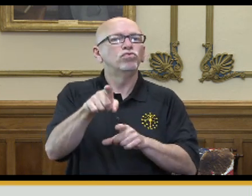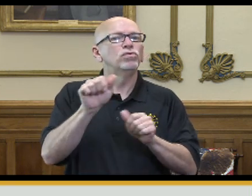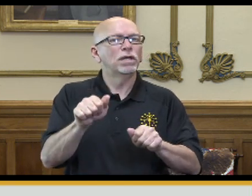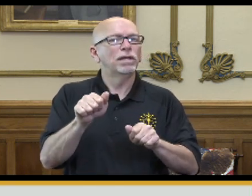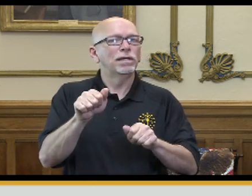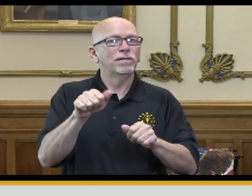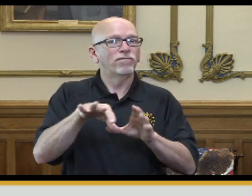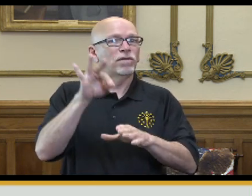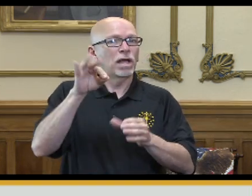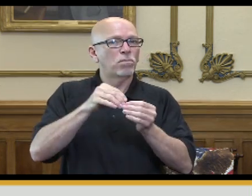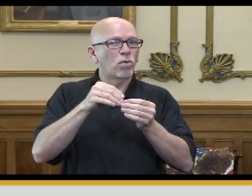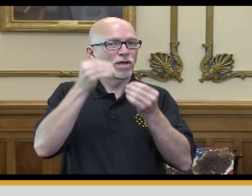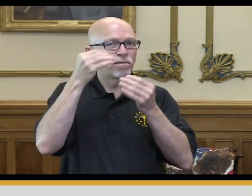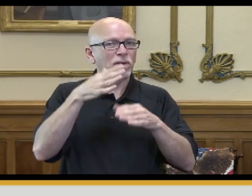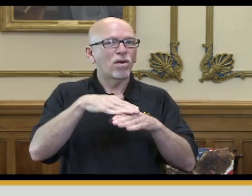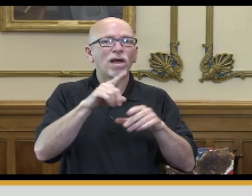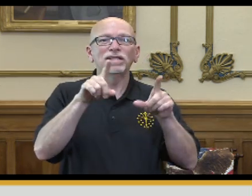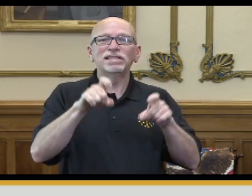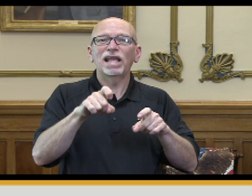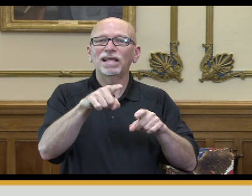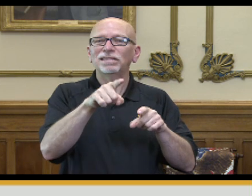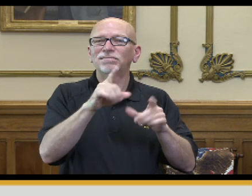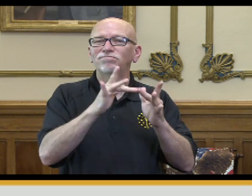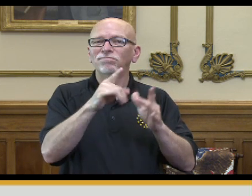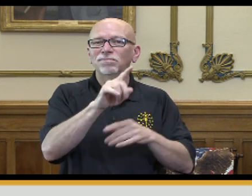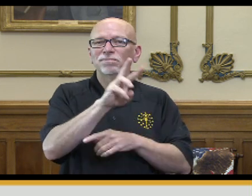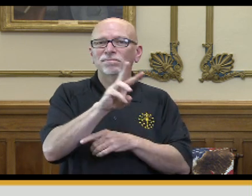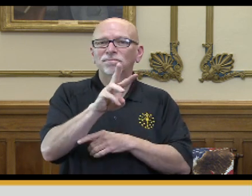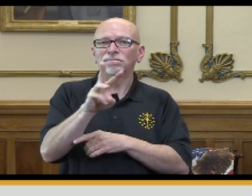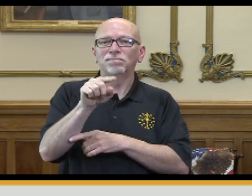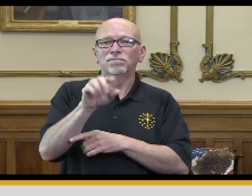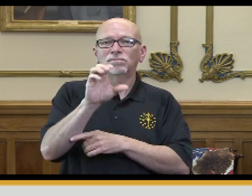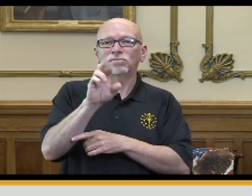this information through our testing link at